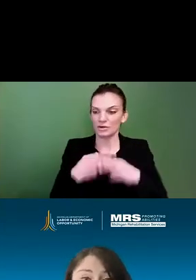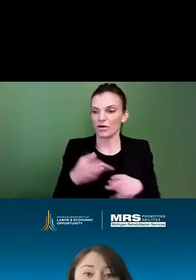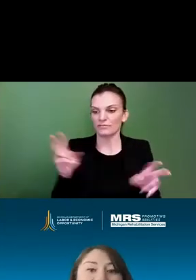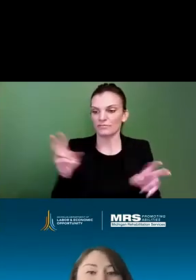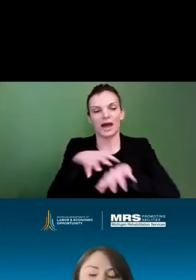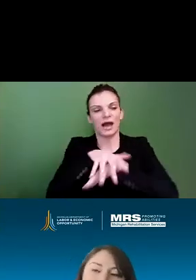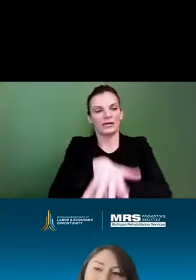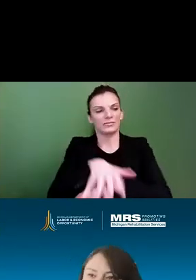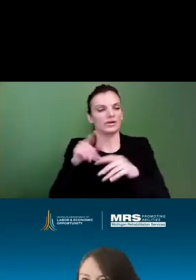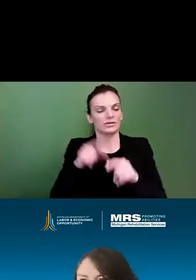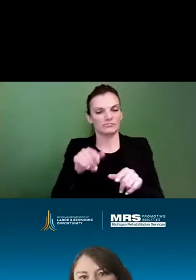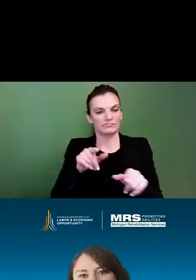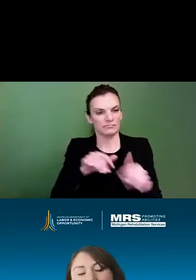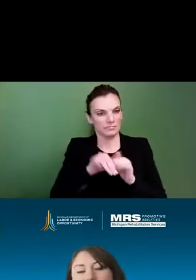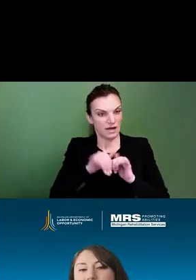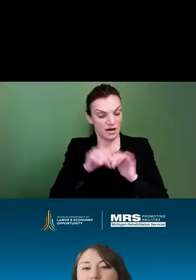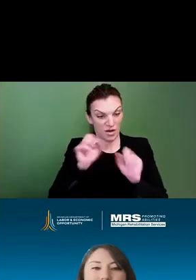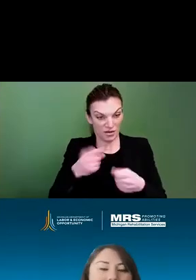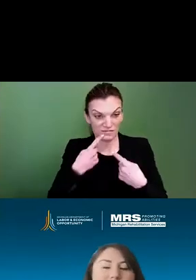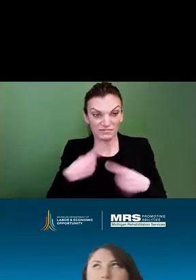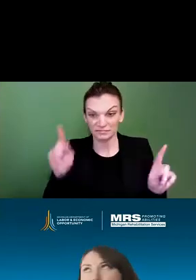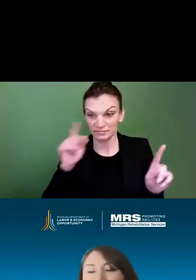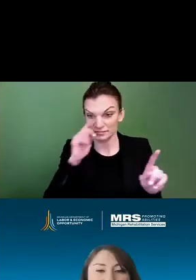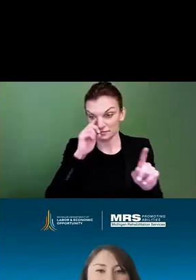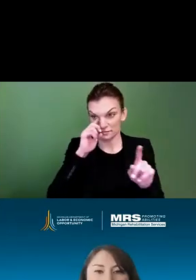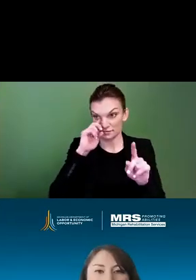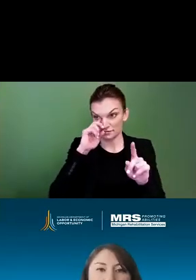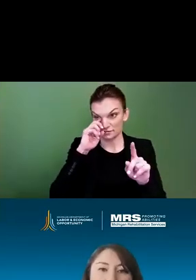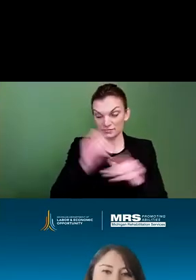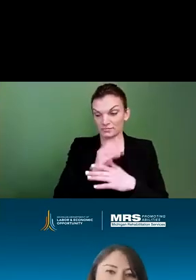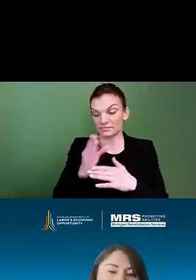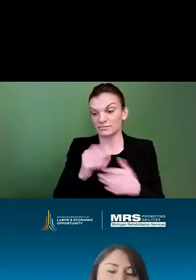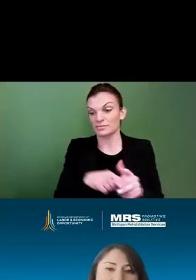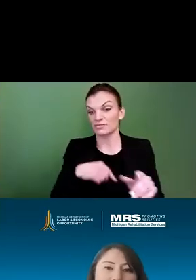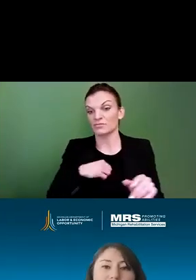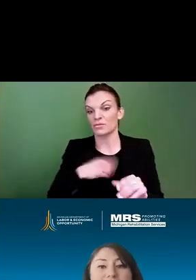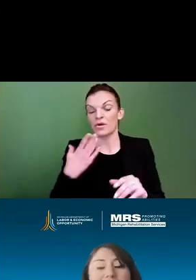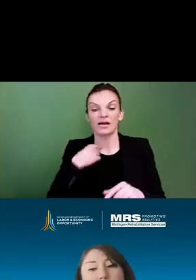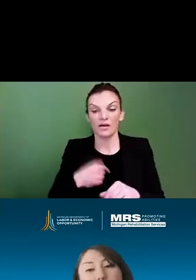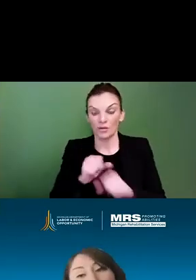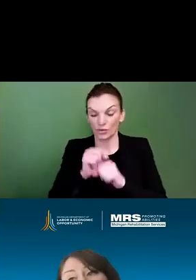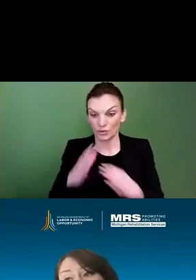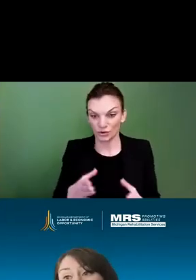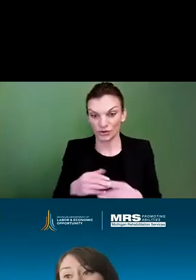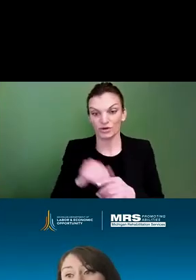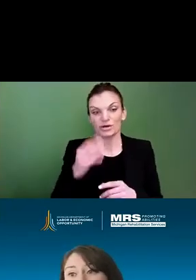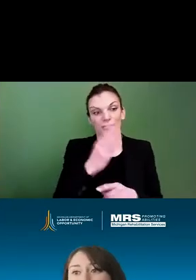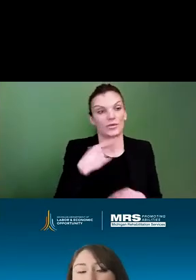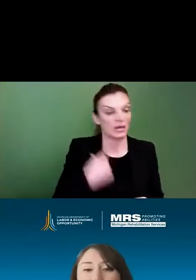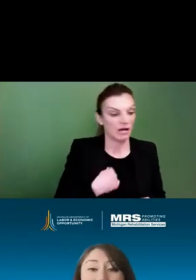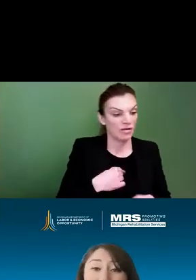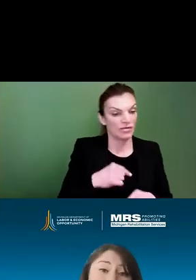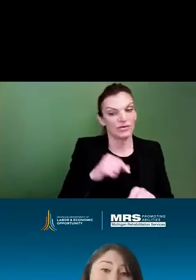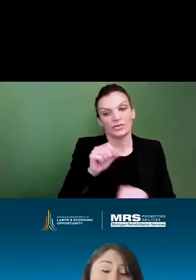team? And how can that be implemented? If you think of the contrast between a white collar worker and a blue collar worker,